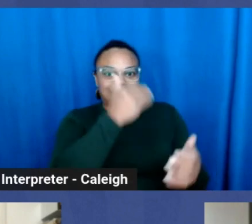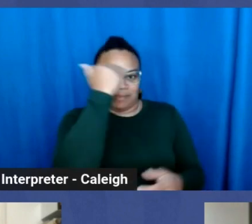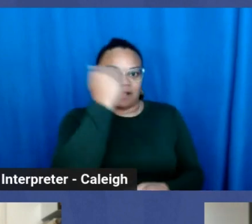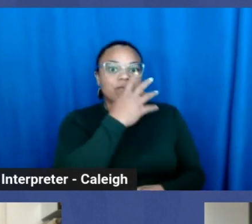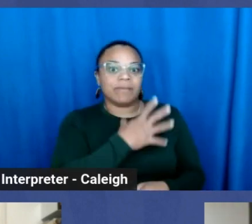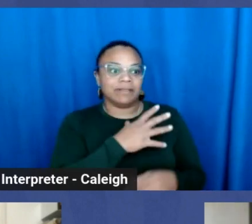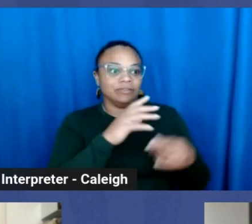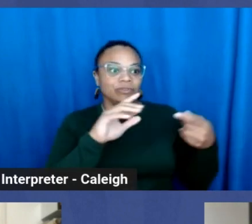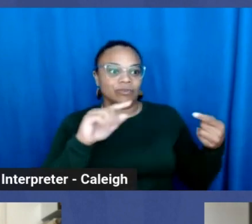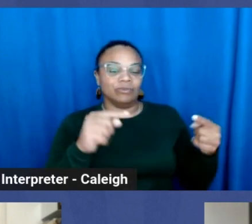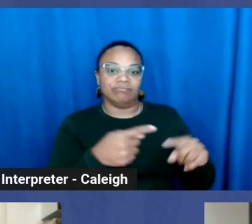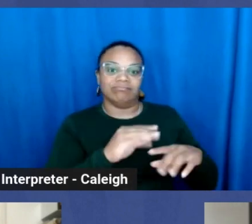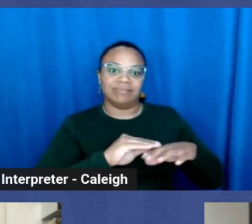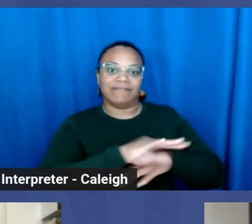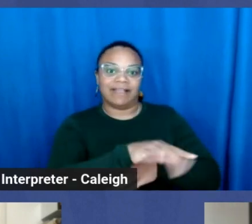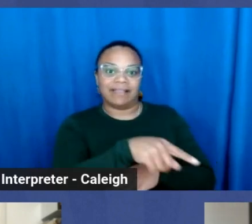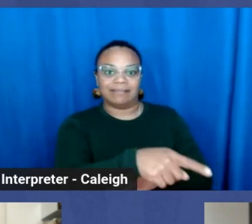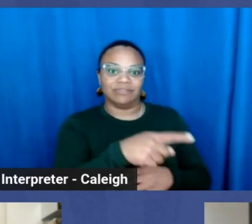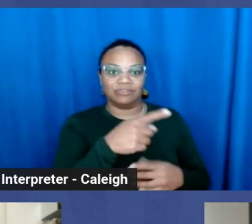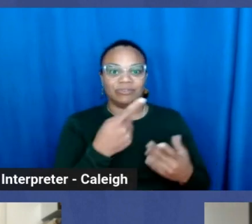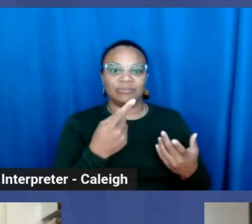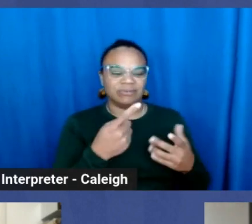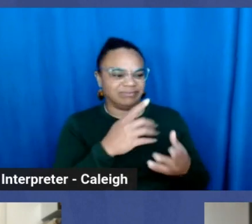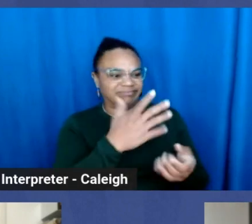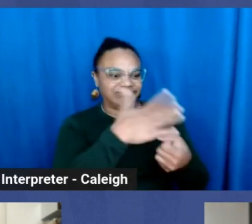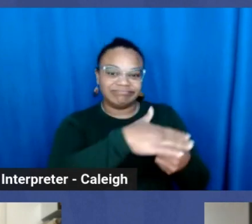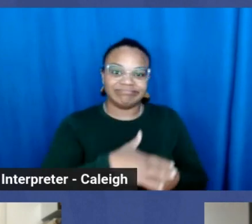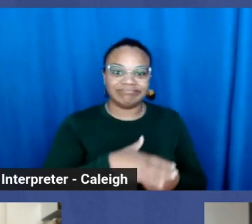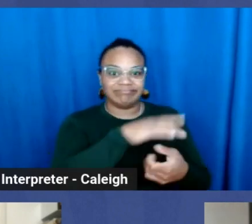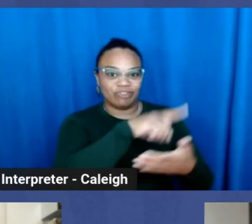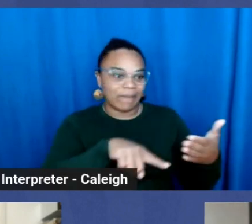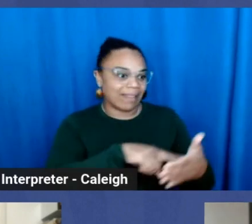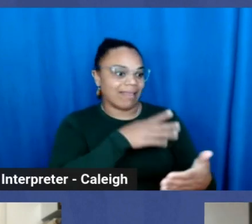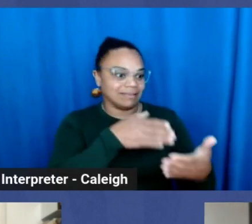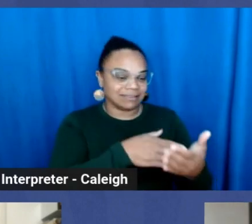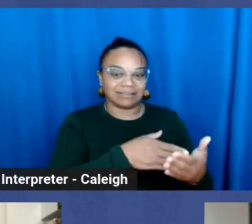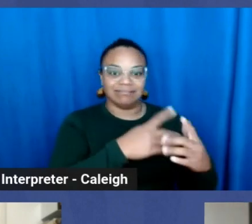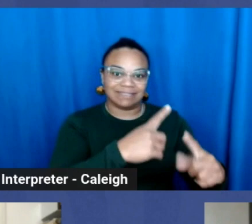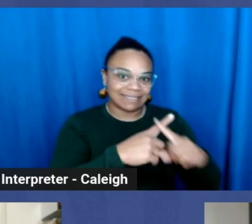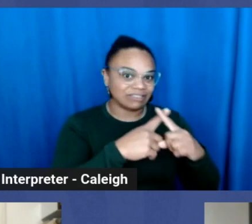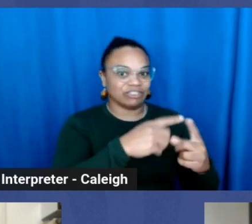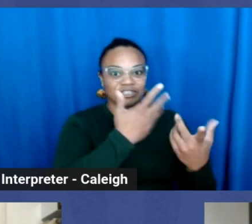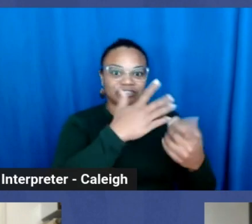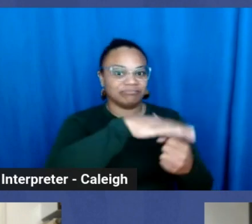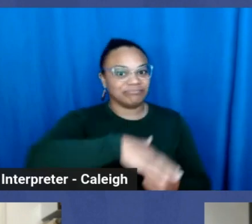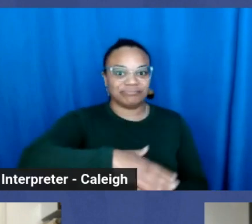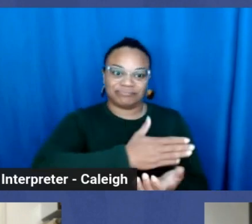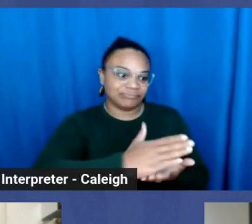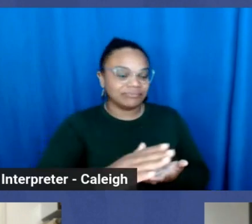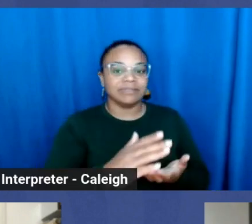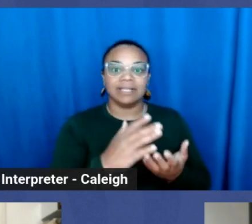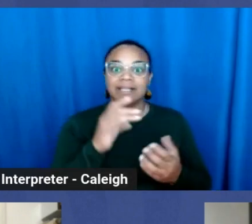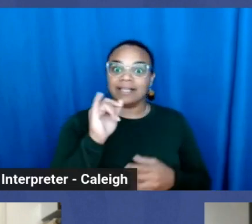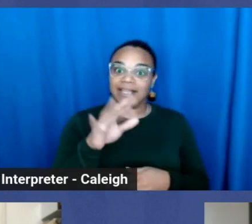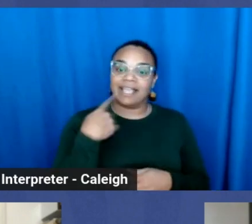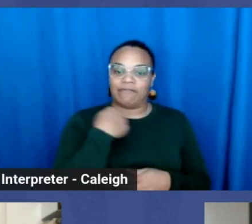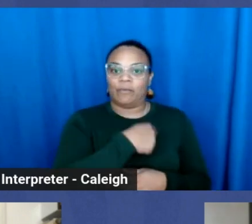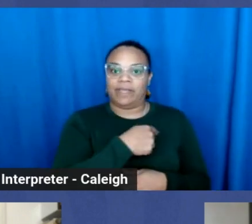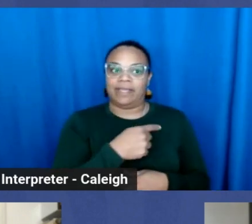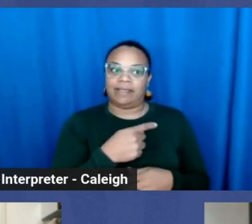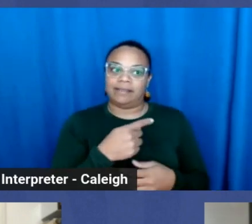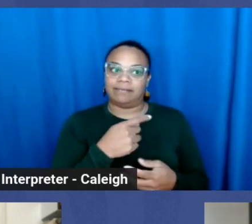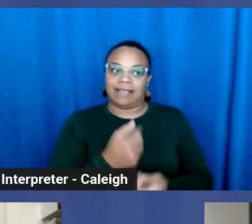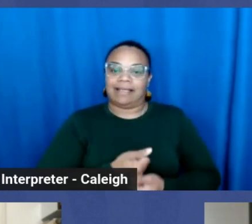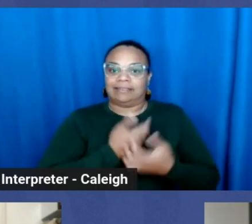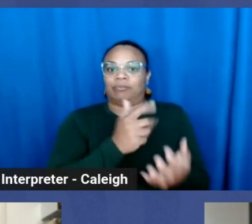that demoralizes, dehumanizes, criminalizes, and censors us specifically if we are sexually expressive